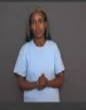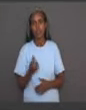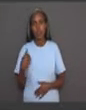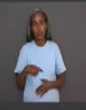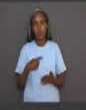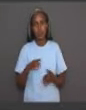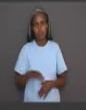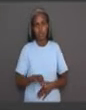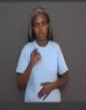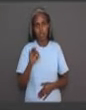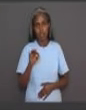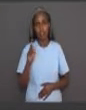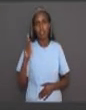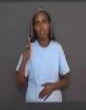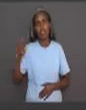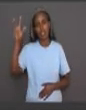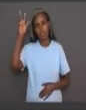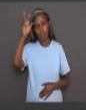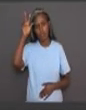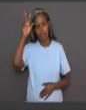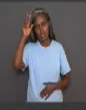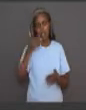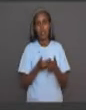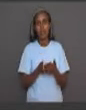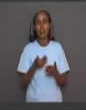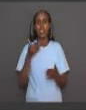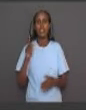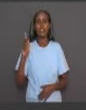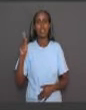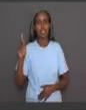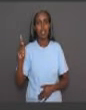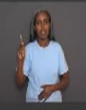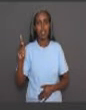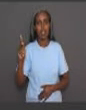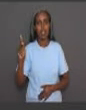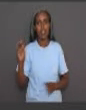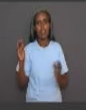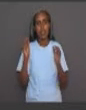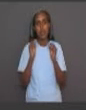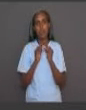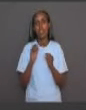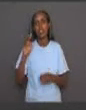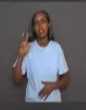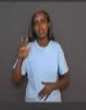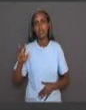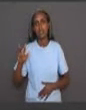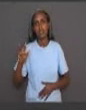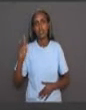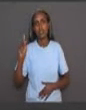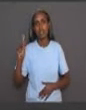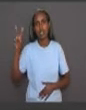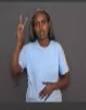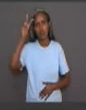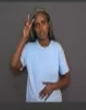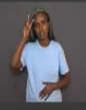We then get k cubed minus k plus